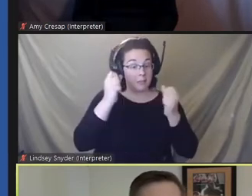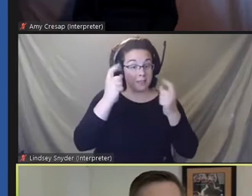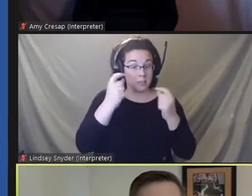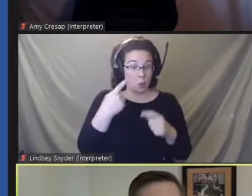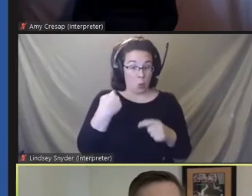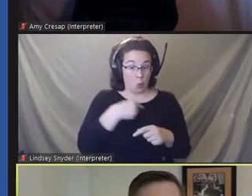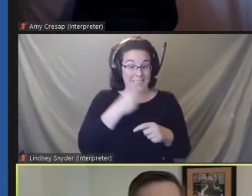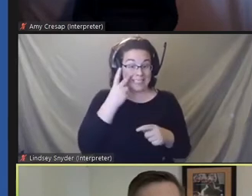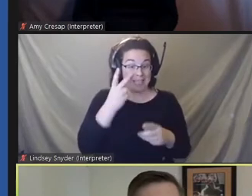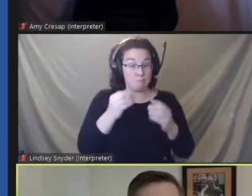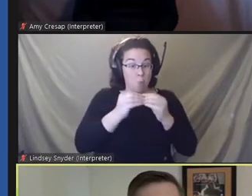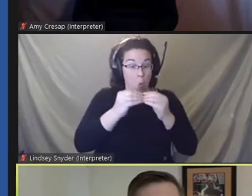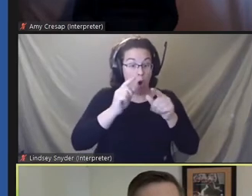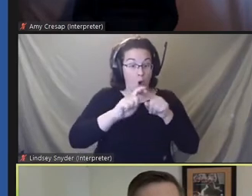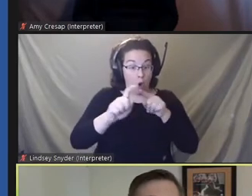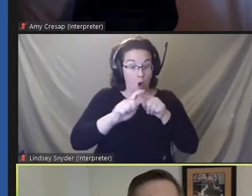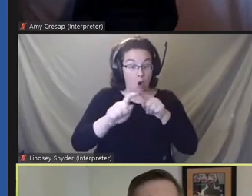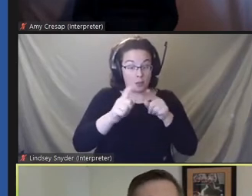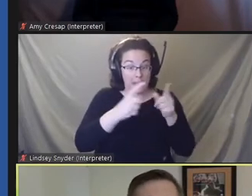but they still remain below